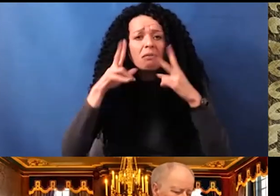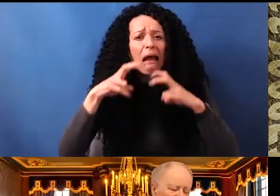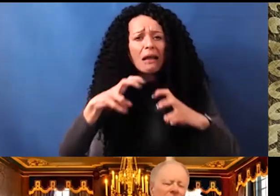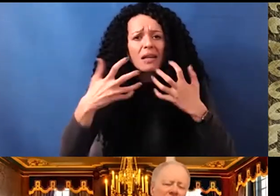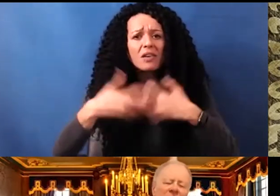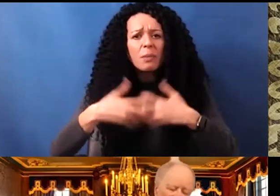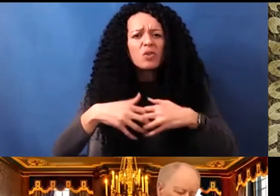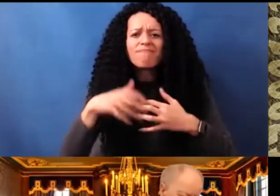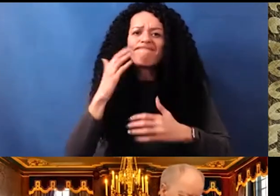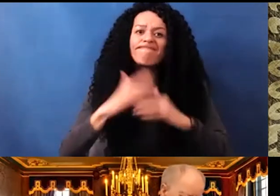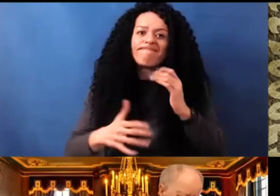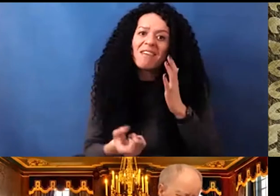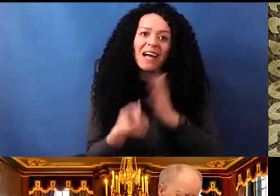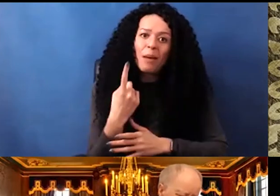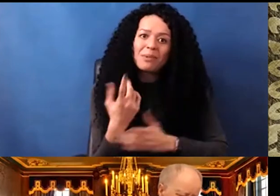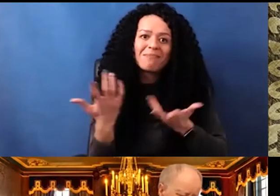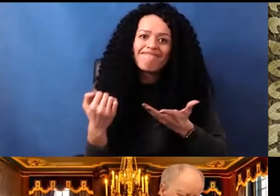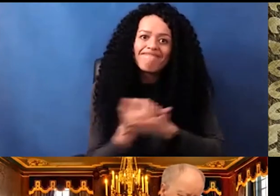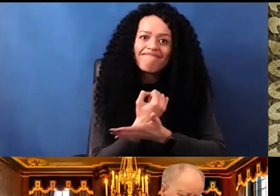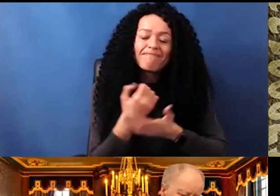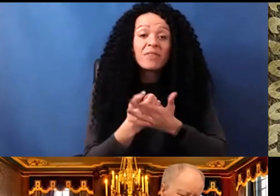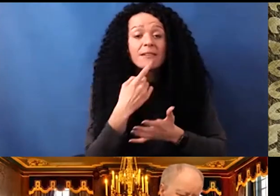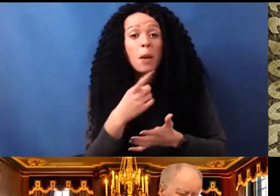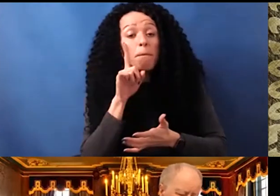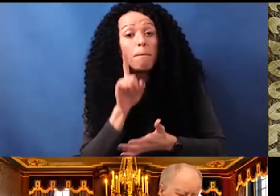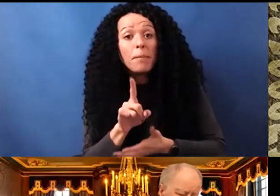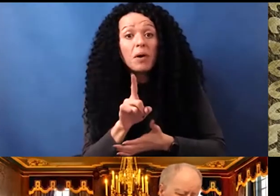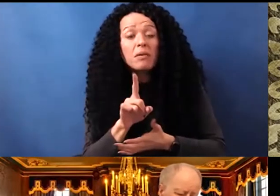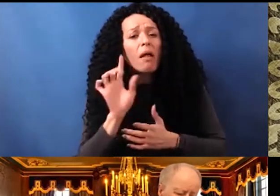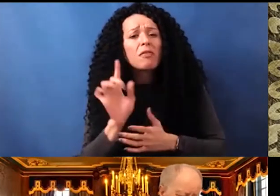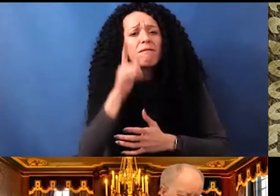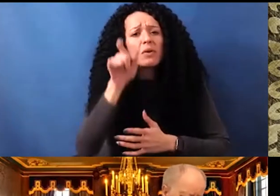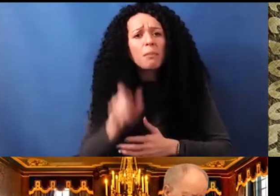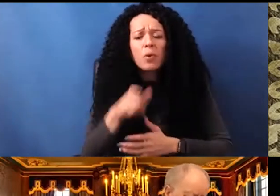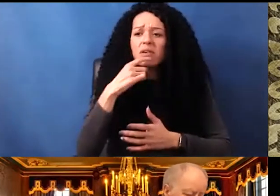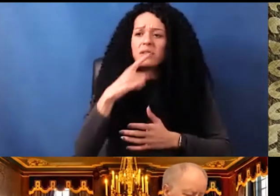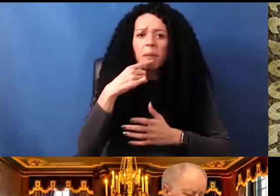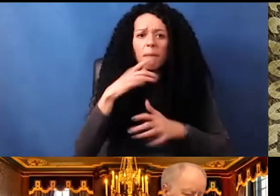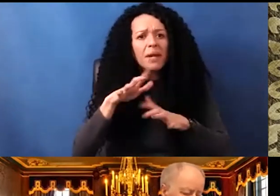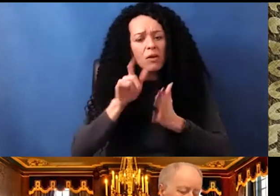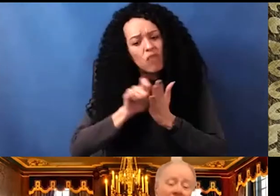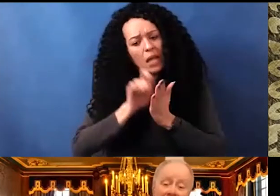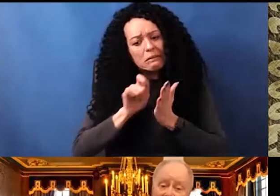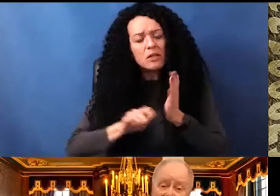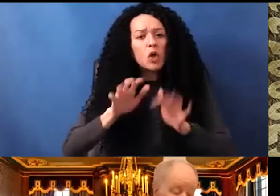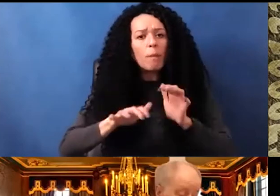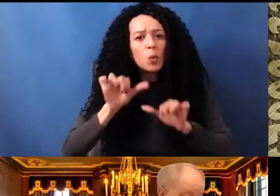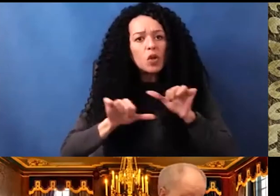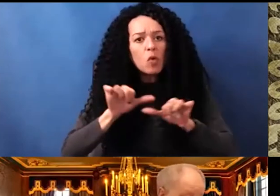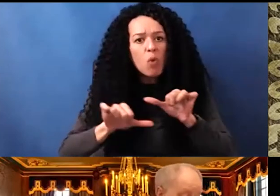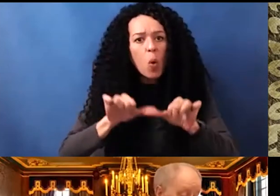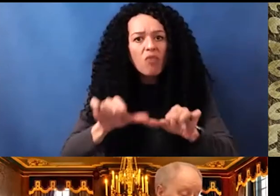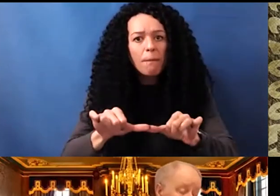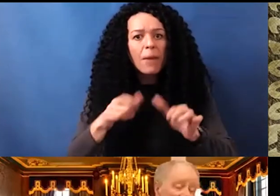machine never materialized, but as the first person to have written a computer program, Ada